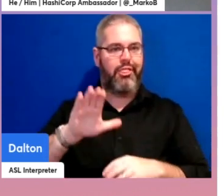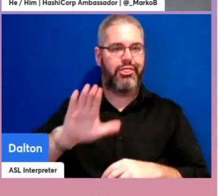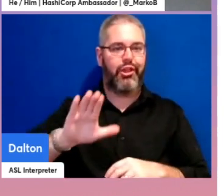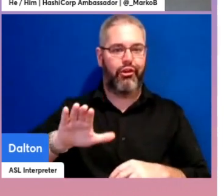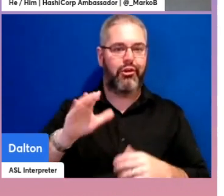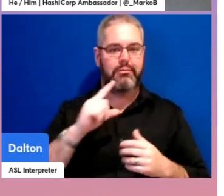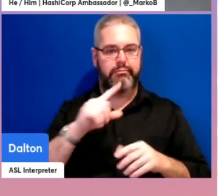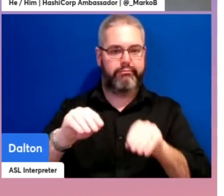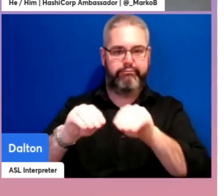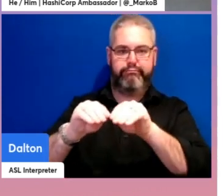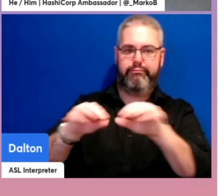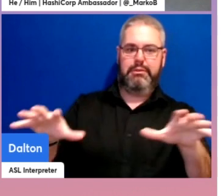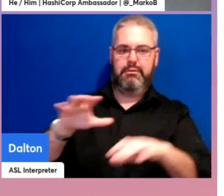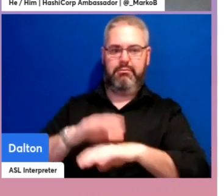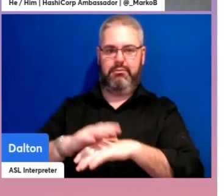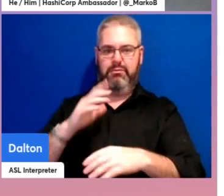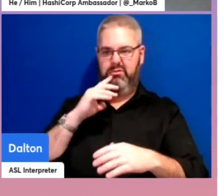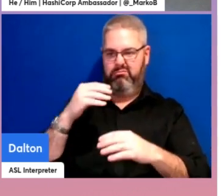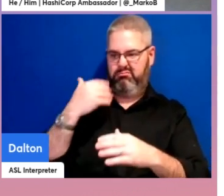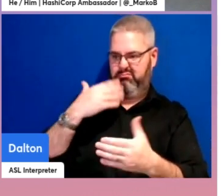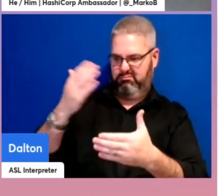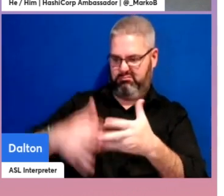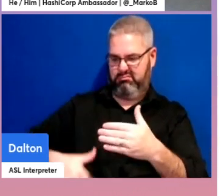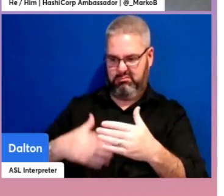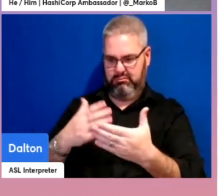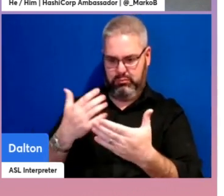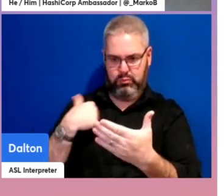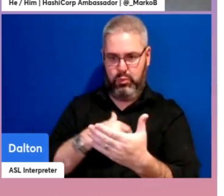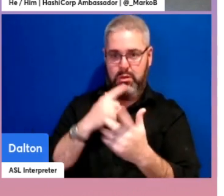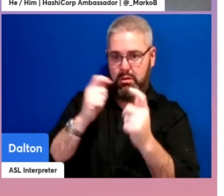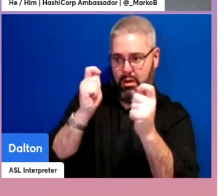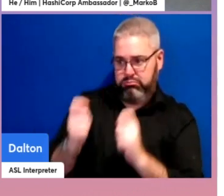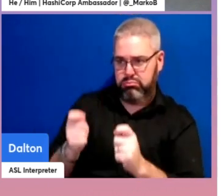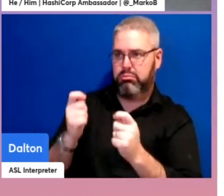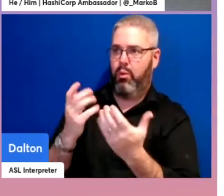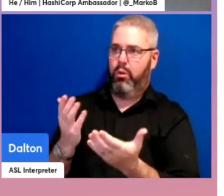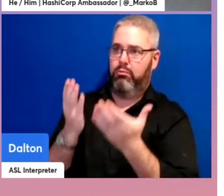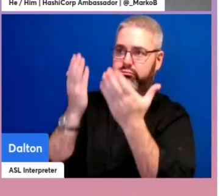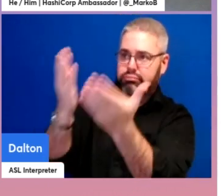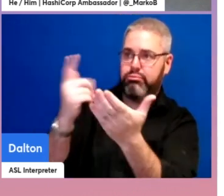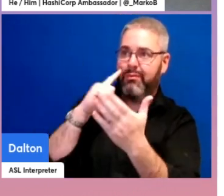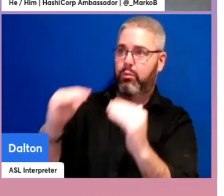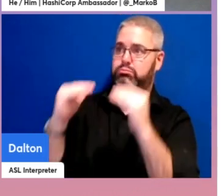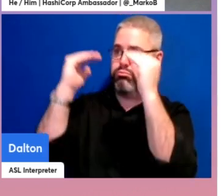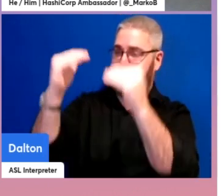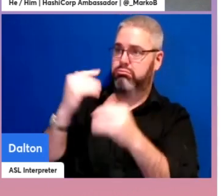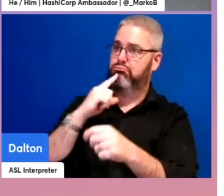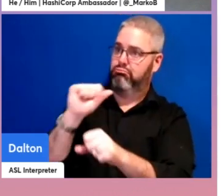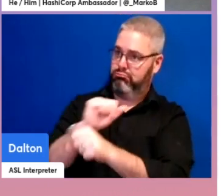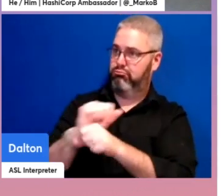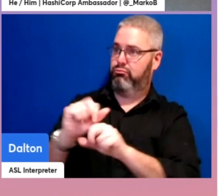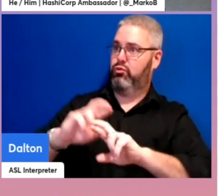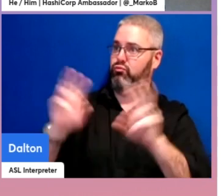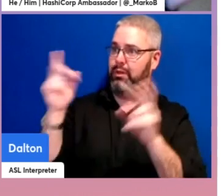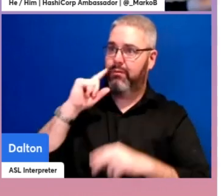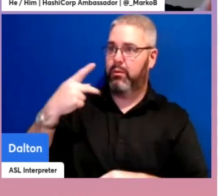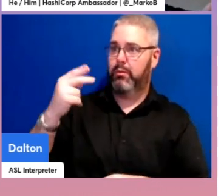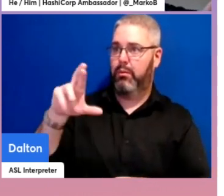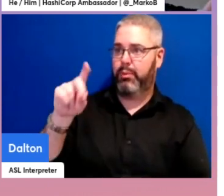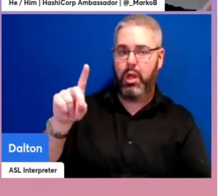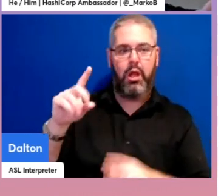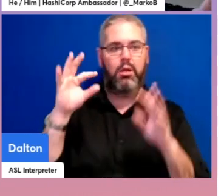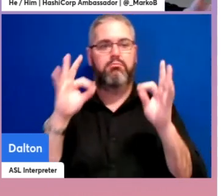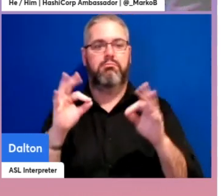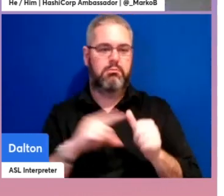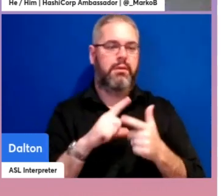deploy your infrastructure at the end, and then you kind of provision it or promote it to production if that succeeds. And at this, on